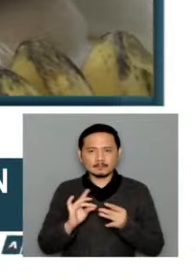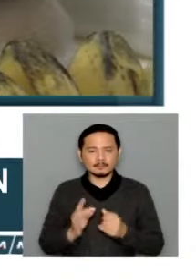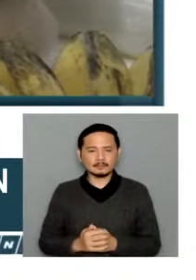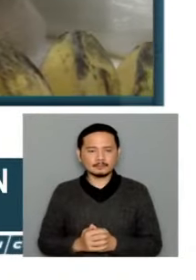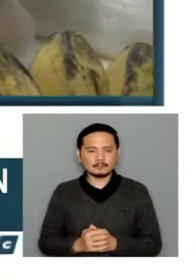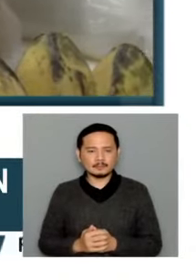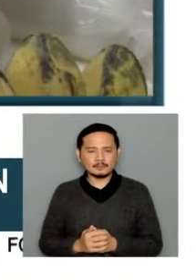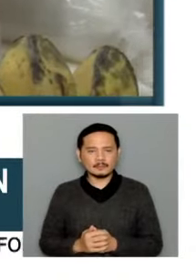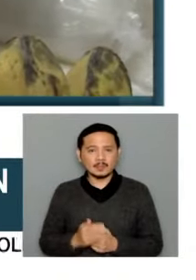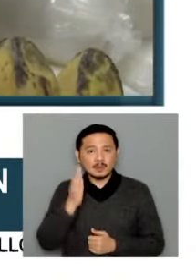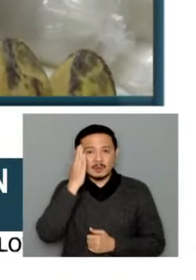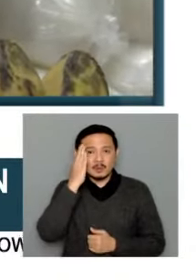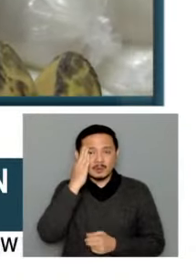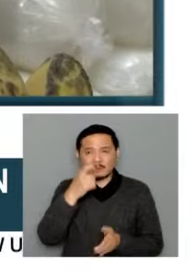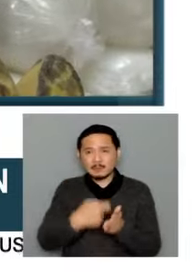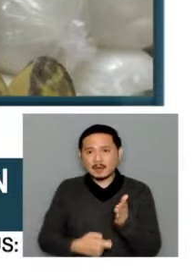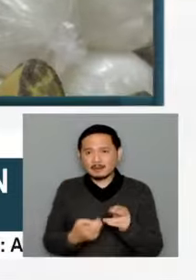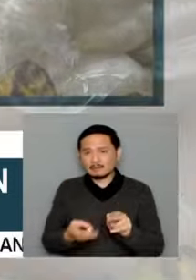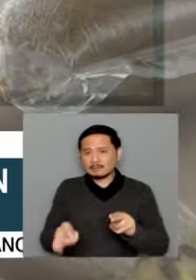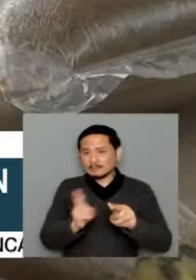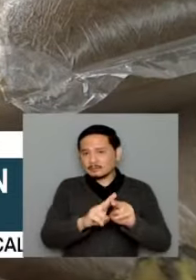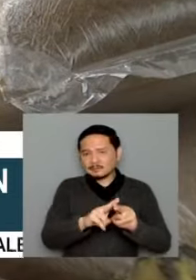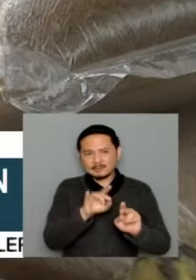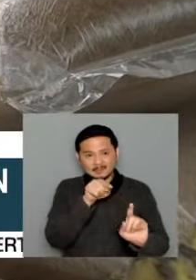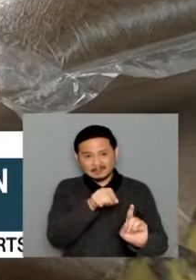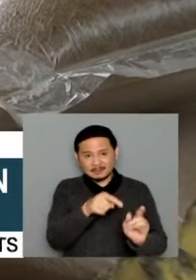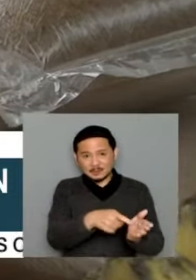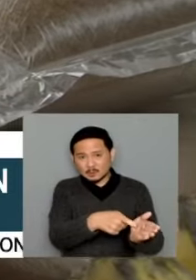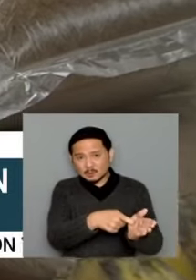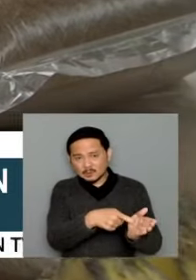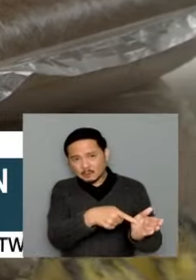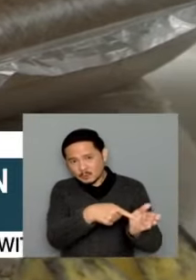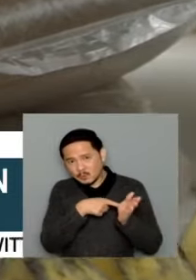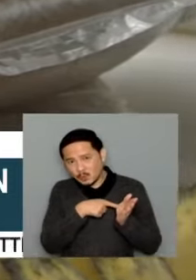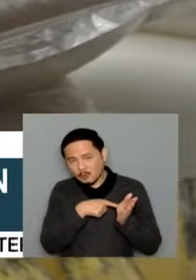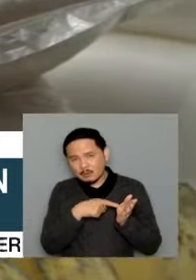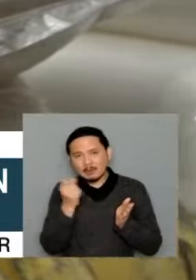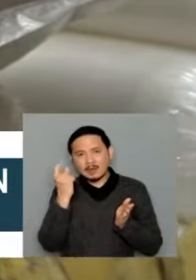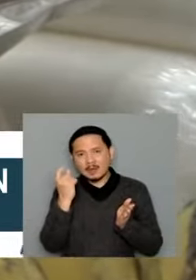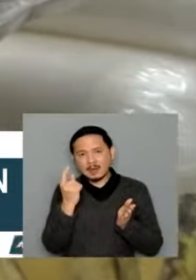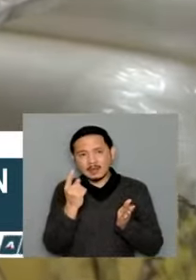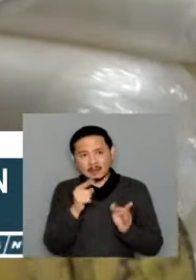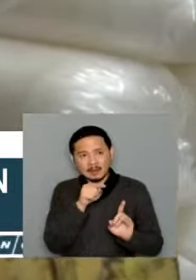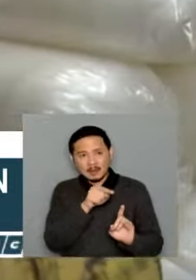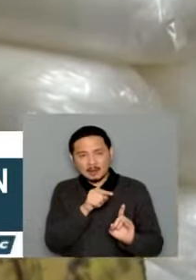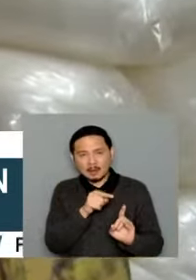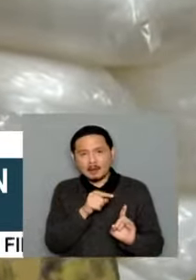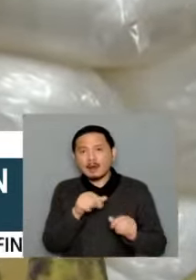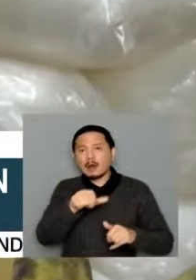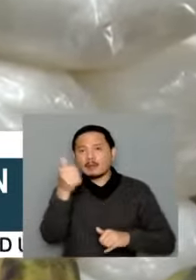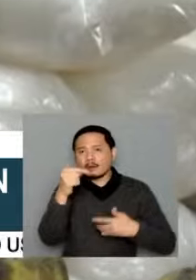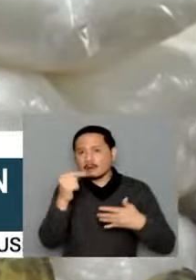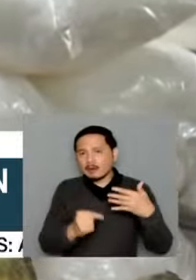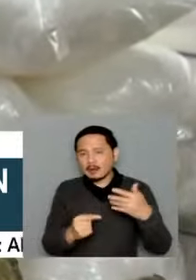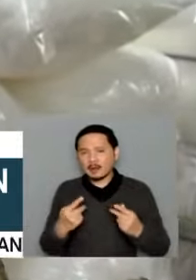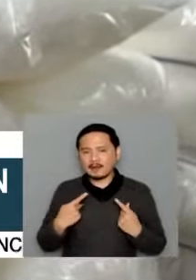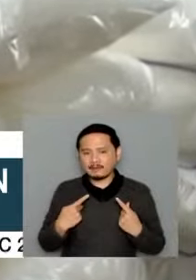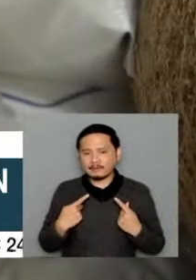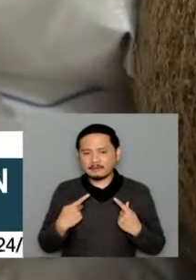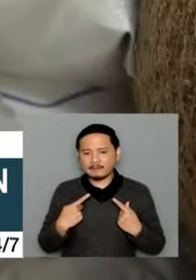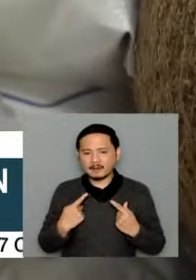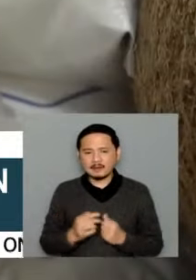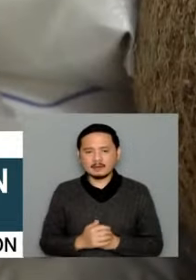rising prices would be an indicator, but not the only indicator of a gap between the demand, in this case for